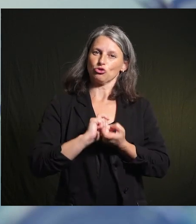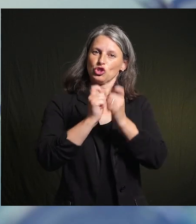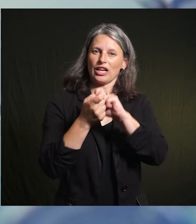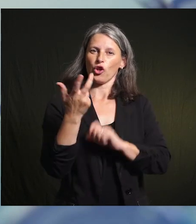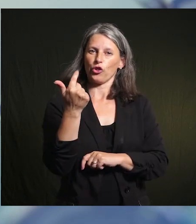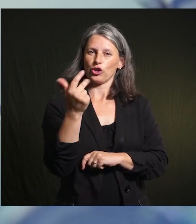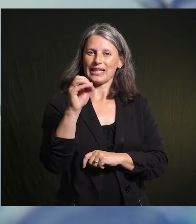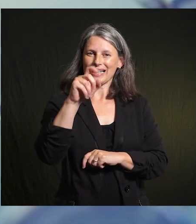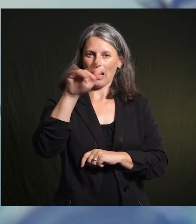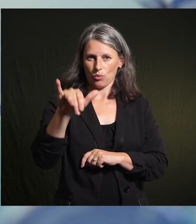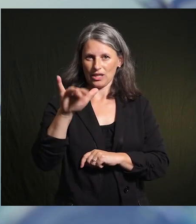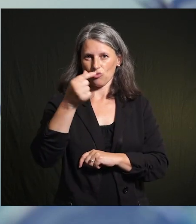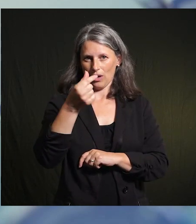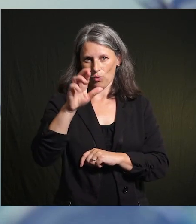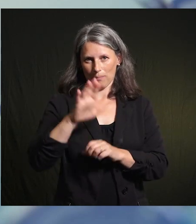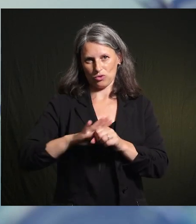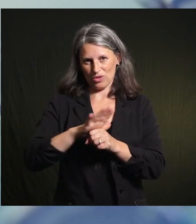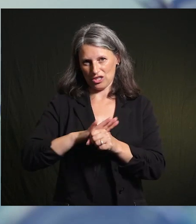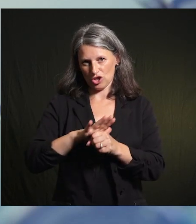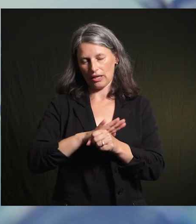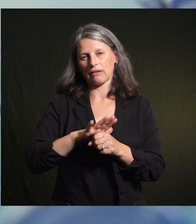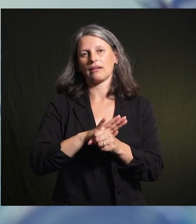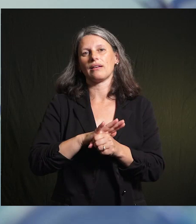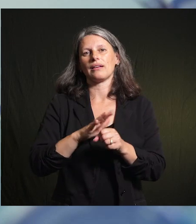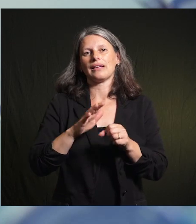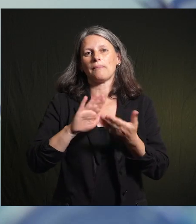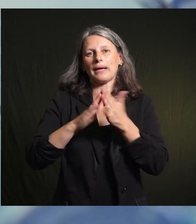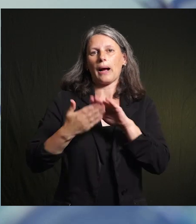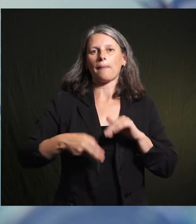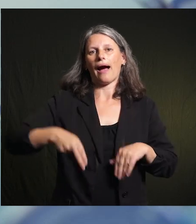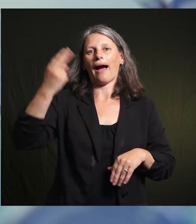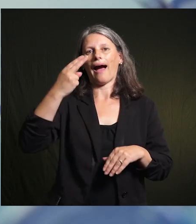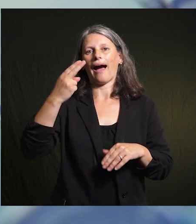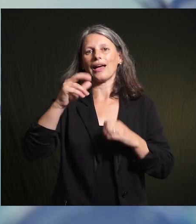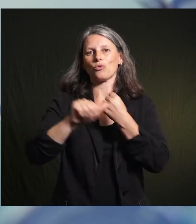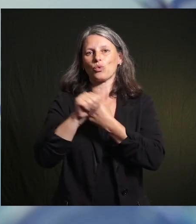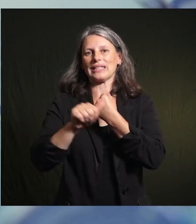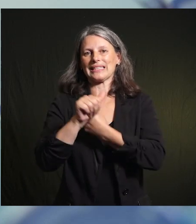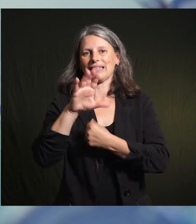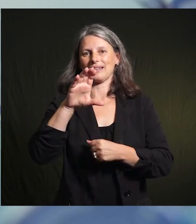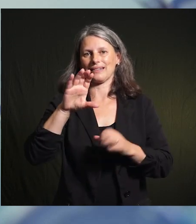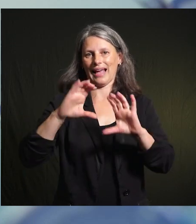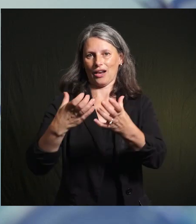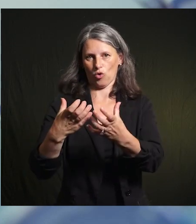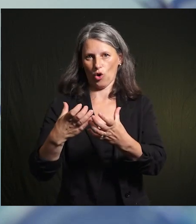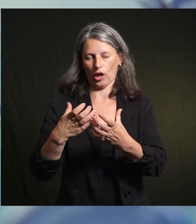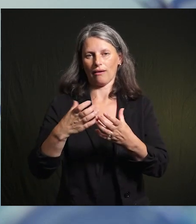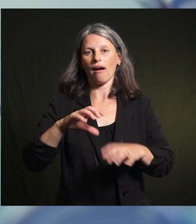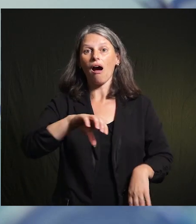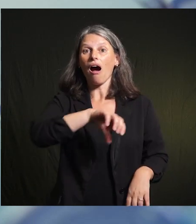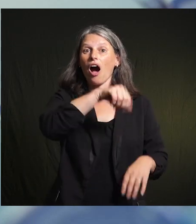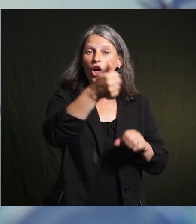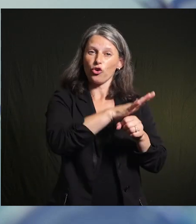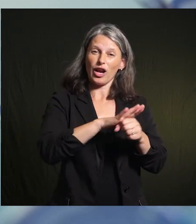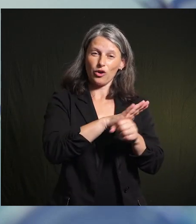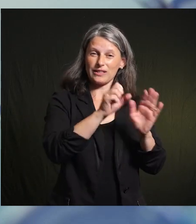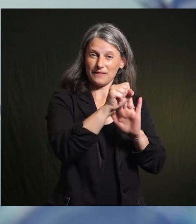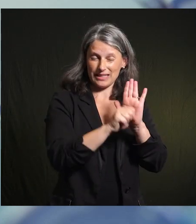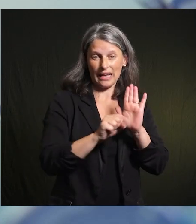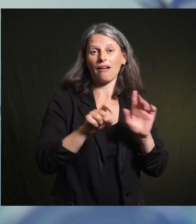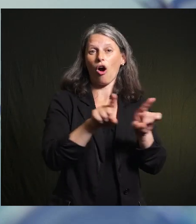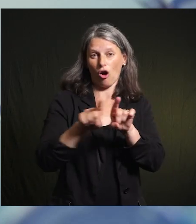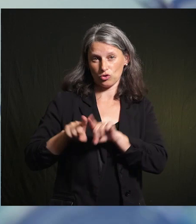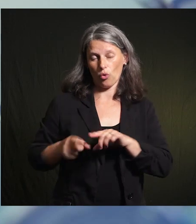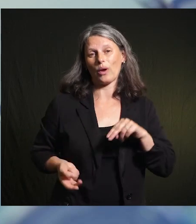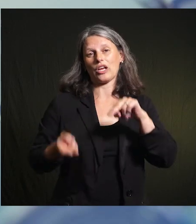13-county Grand Rapids region up into the high-risk category. And other regions across the state have also been elevated into